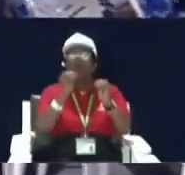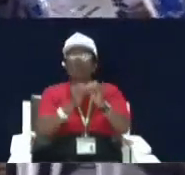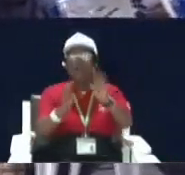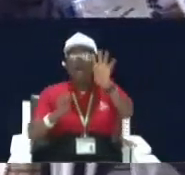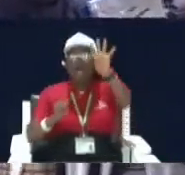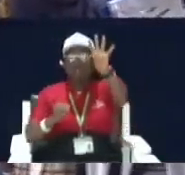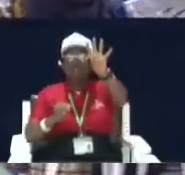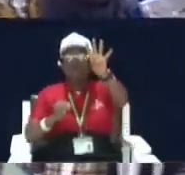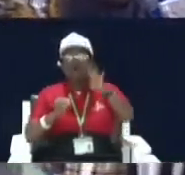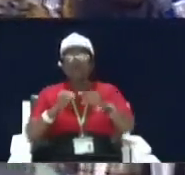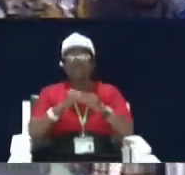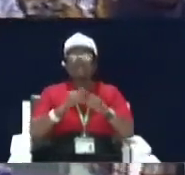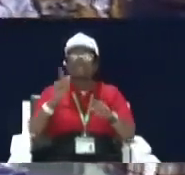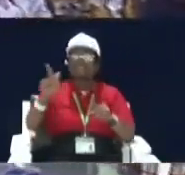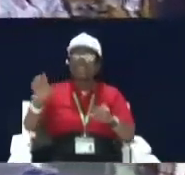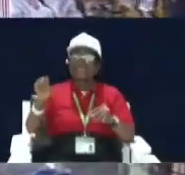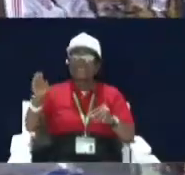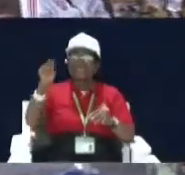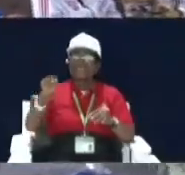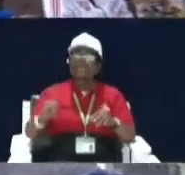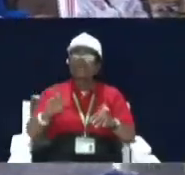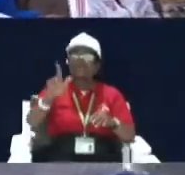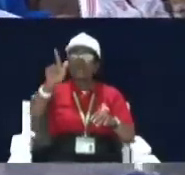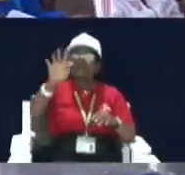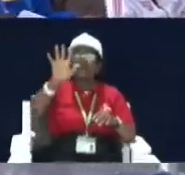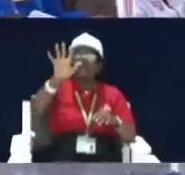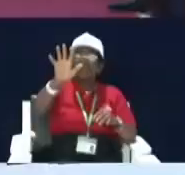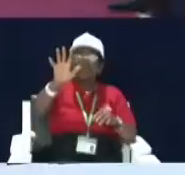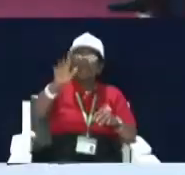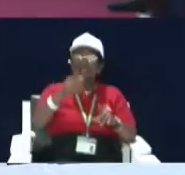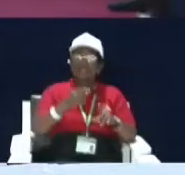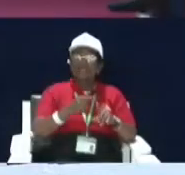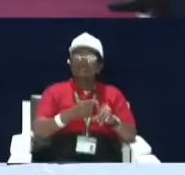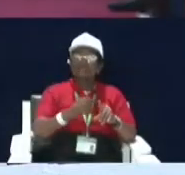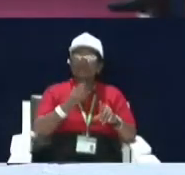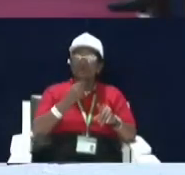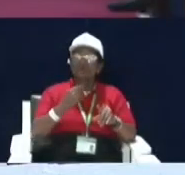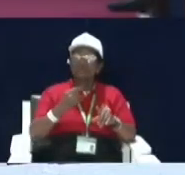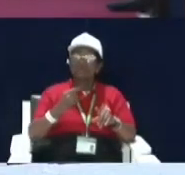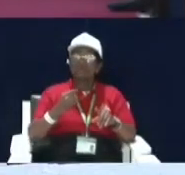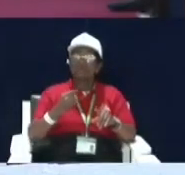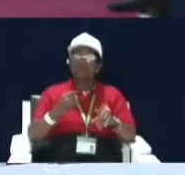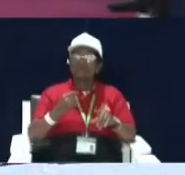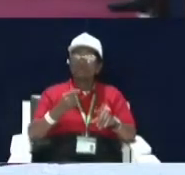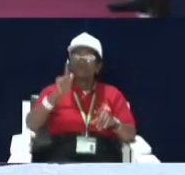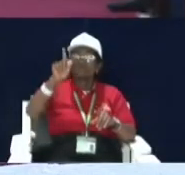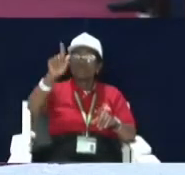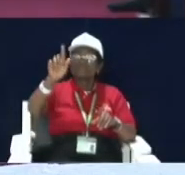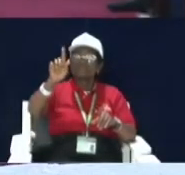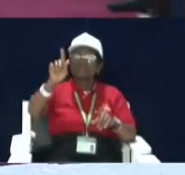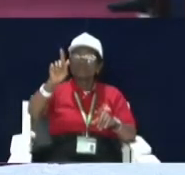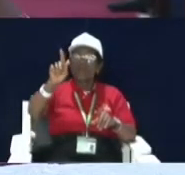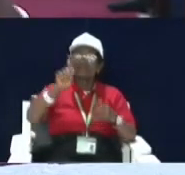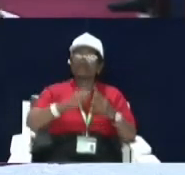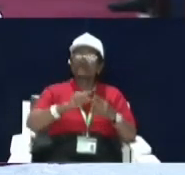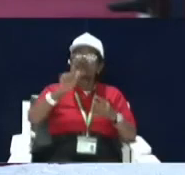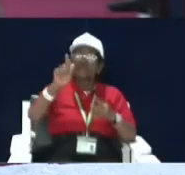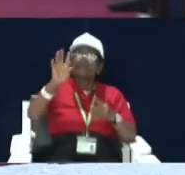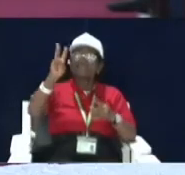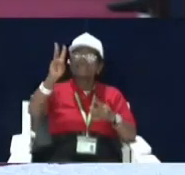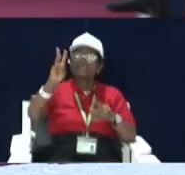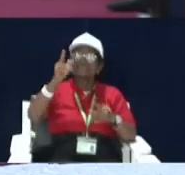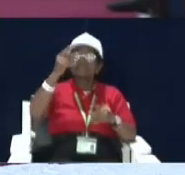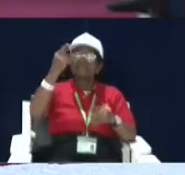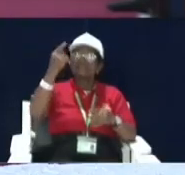In Genesis 25, from verse 21 to 26, Genesis 25, 21 to 26, the one